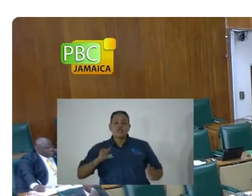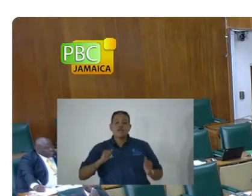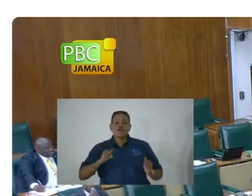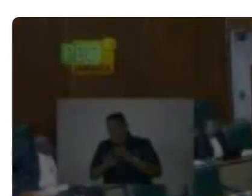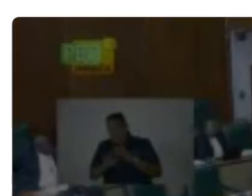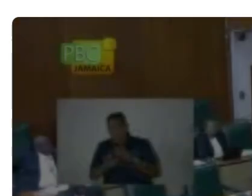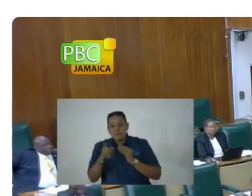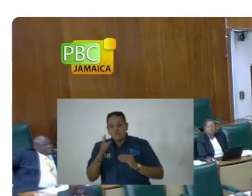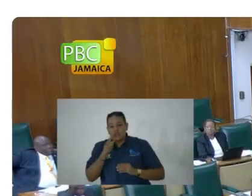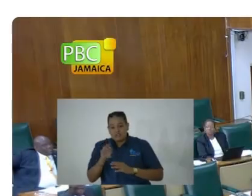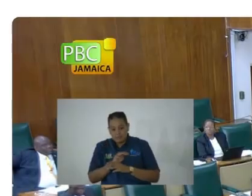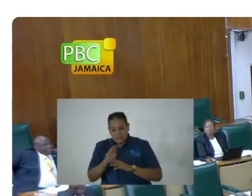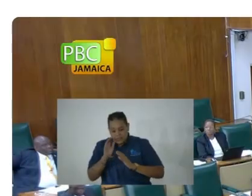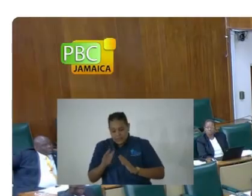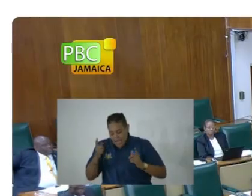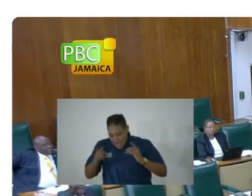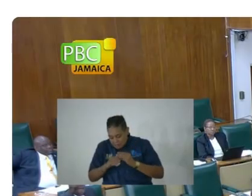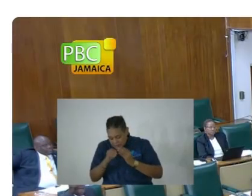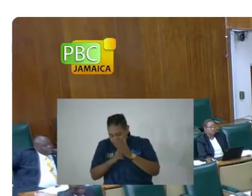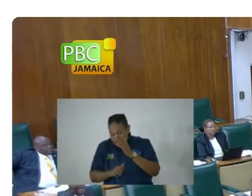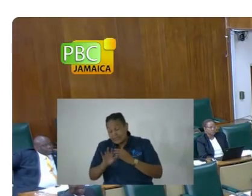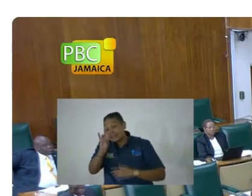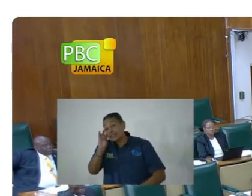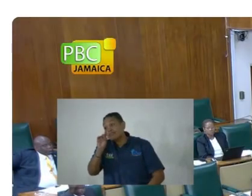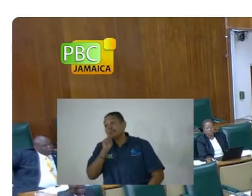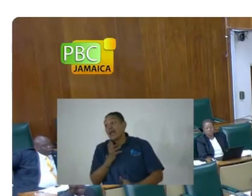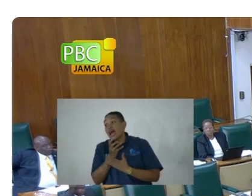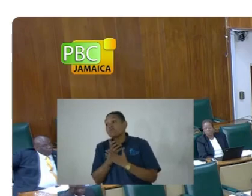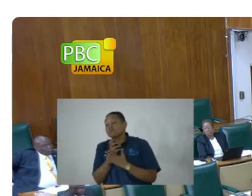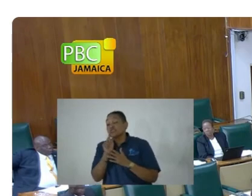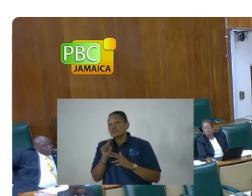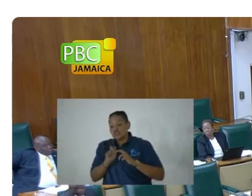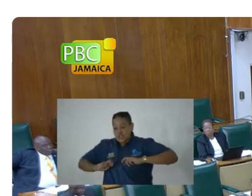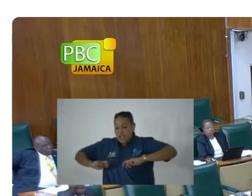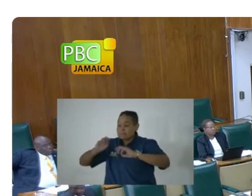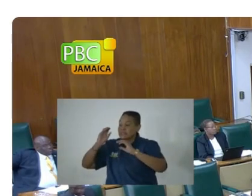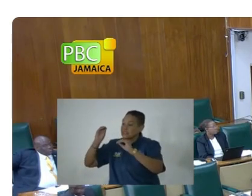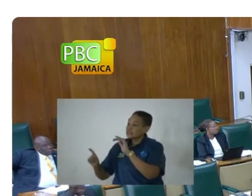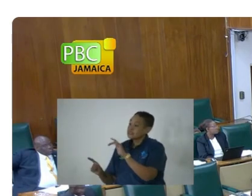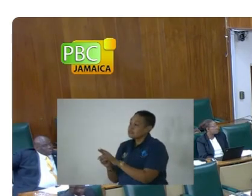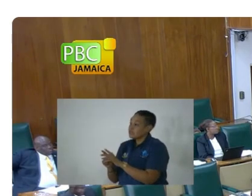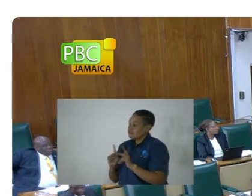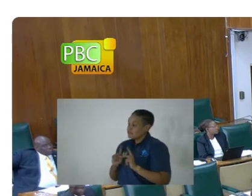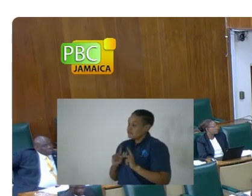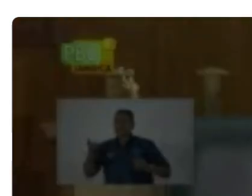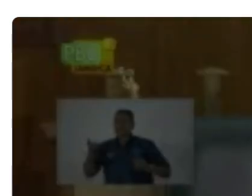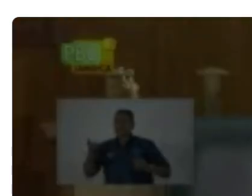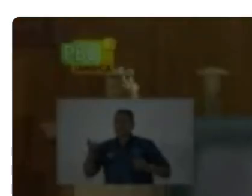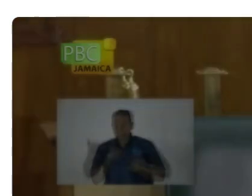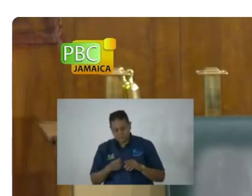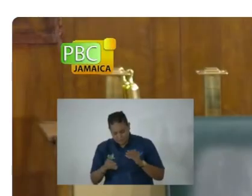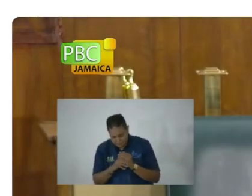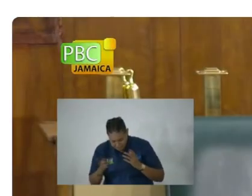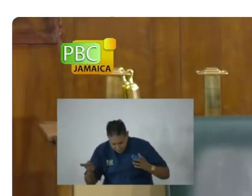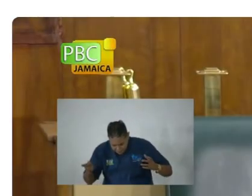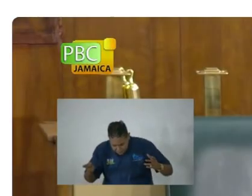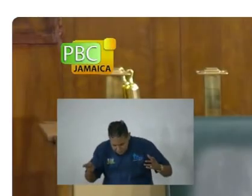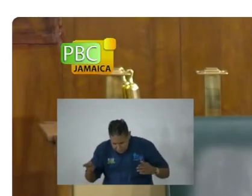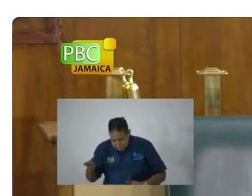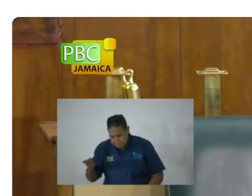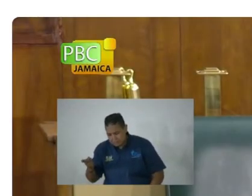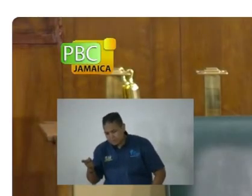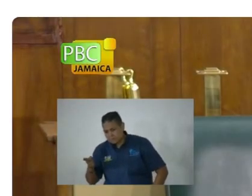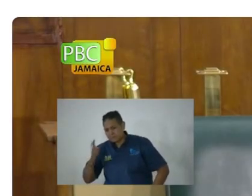Yo, alright, here we go. 70, the appeal tribunal, teachers may appear in person or be represented